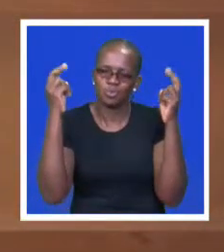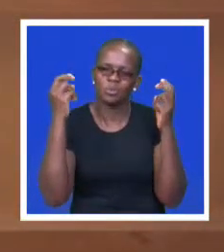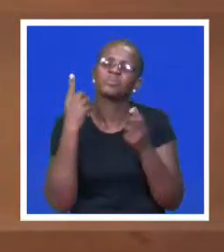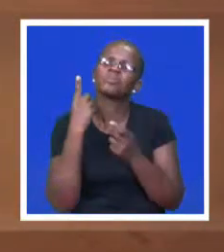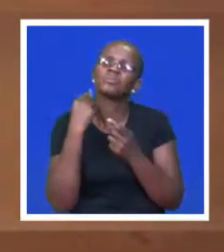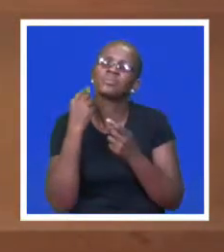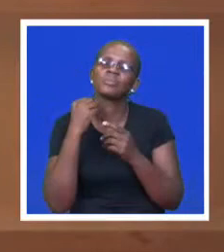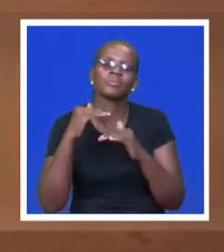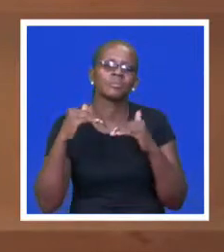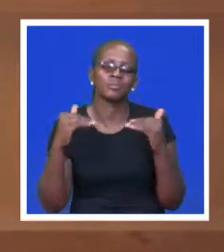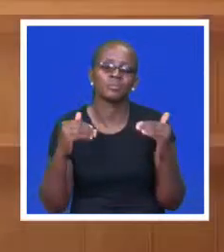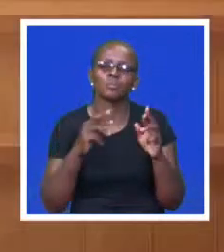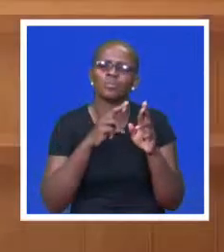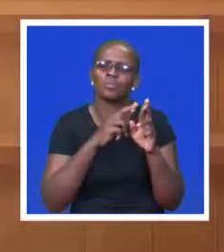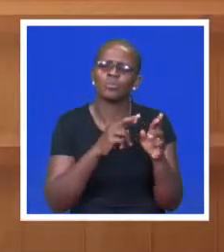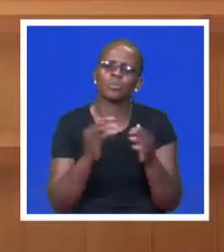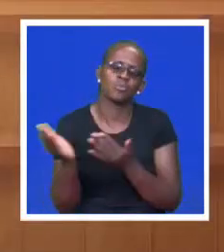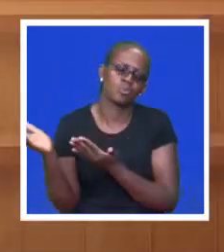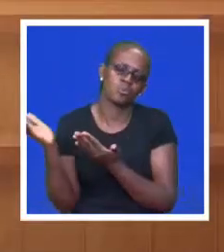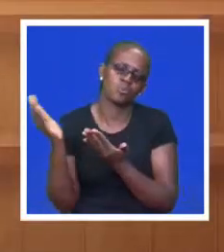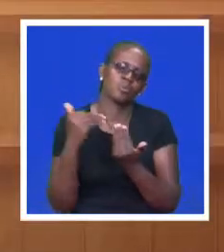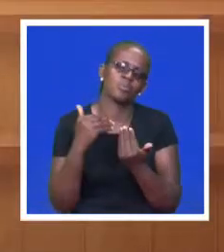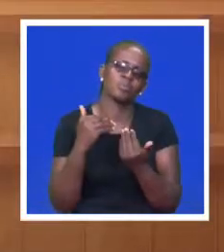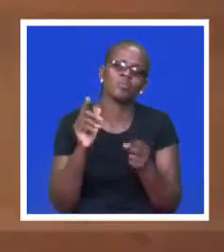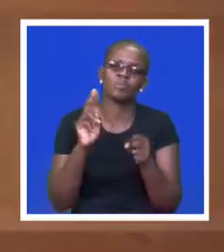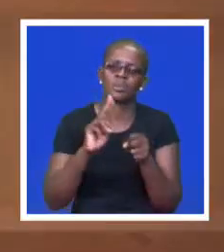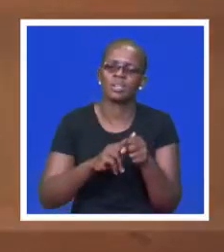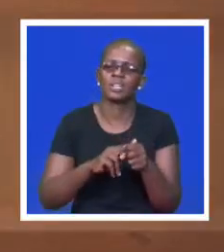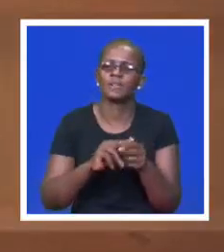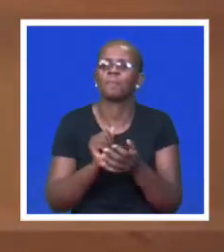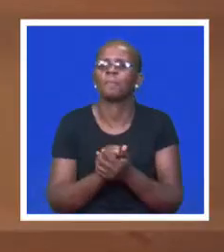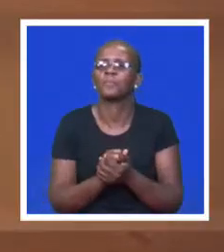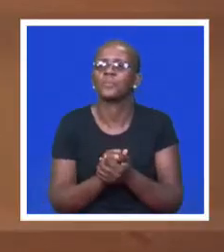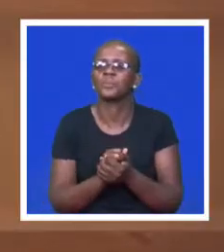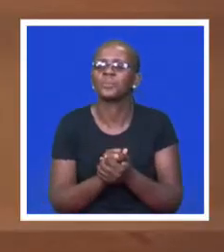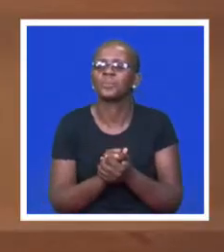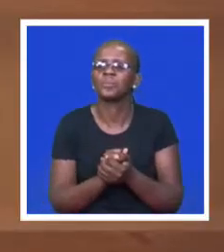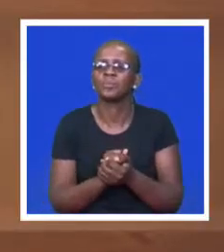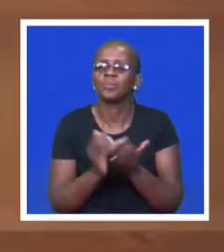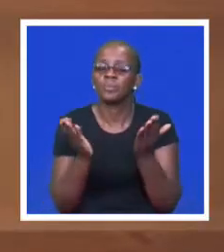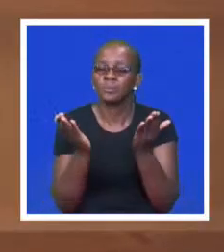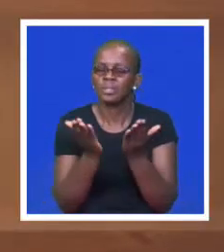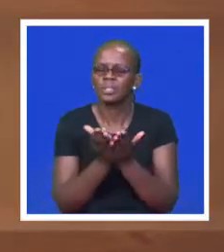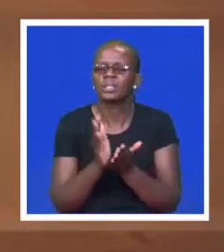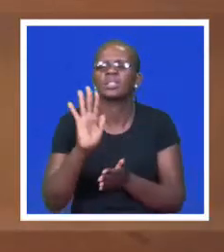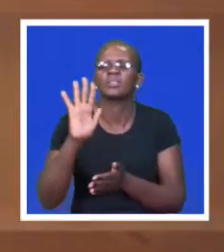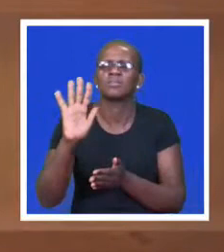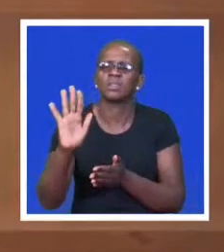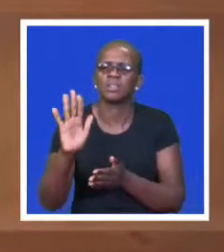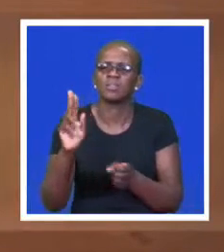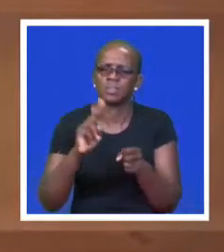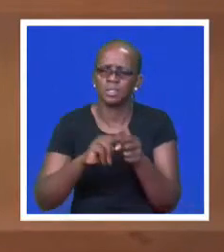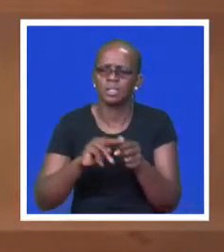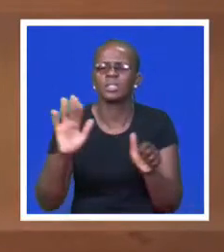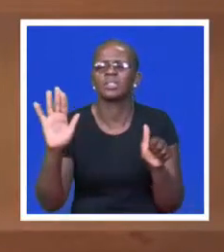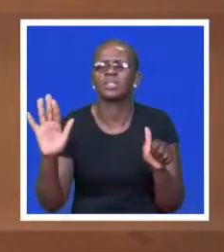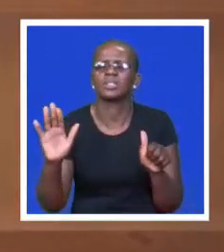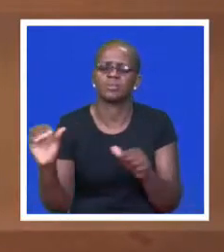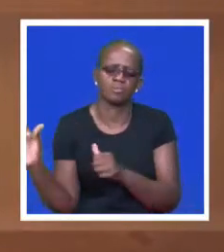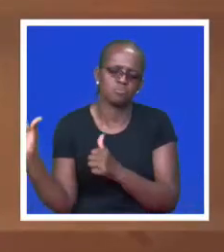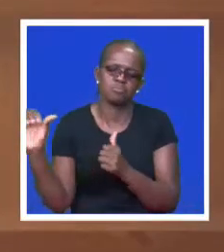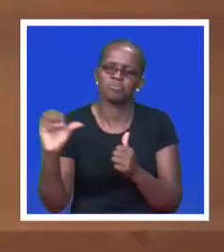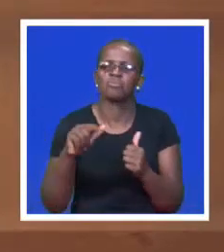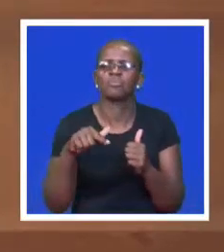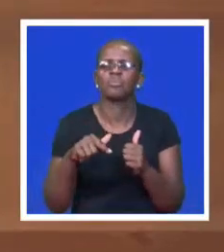going to come again next time. Surely I will, Lerato. Okay. Grade 5 and 6s, come closer to your screens, or rather